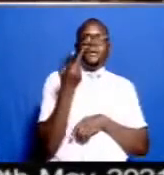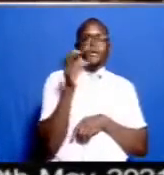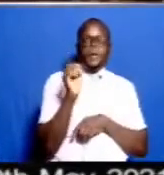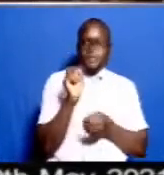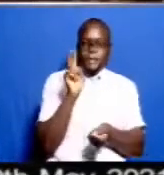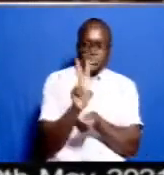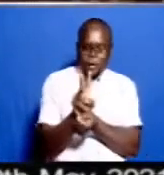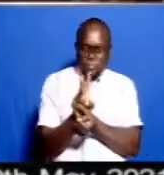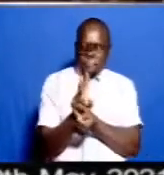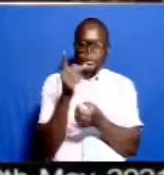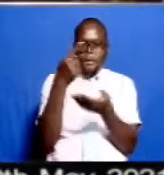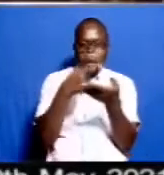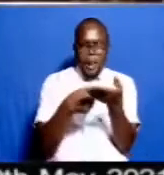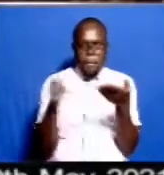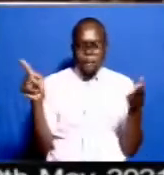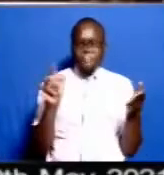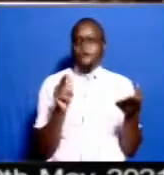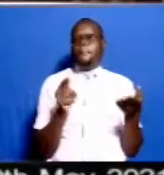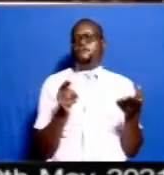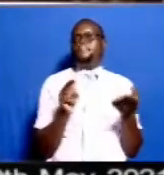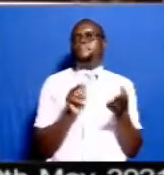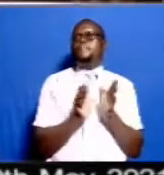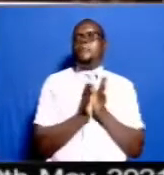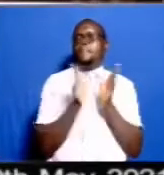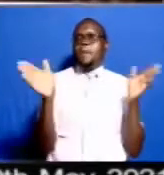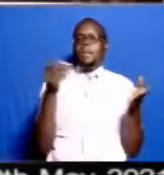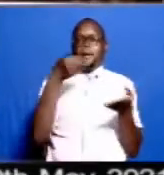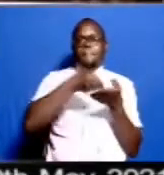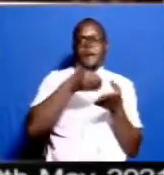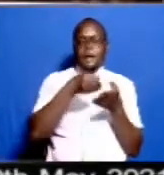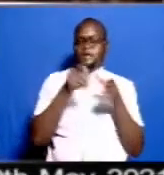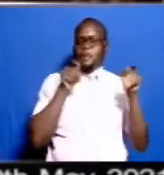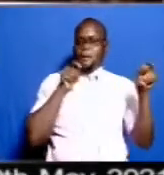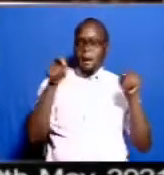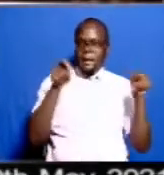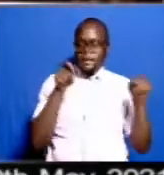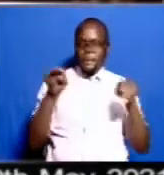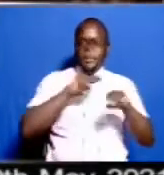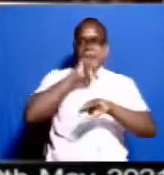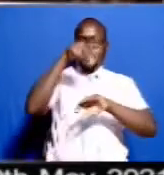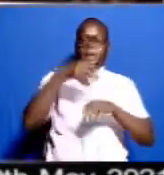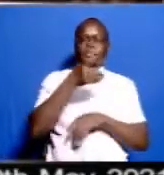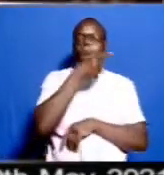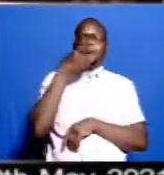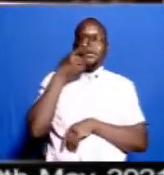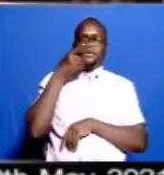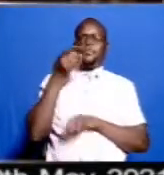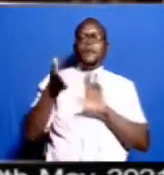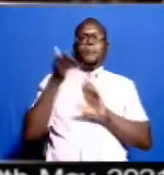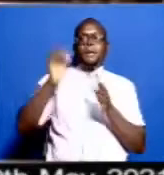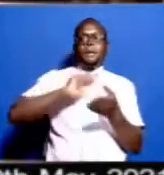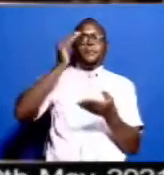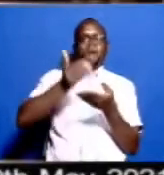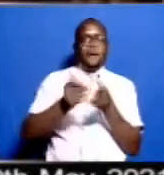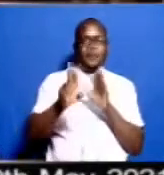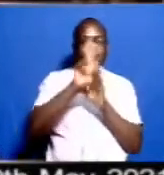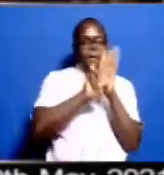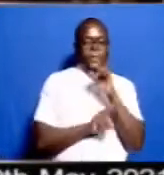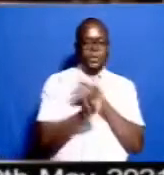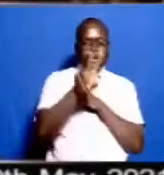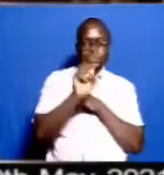2012, approves the Public Finance Management National Drought Emergency Fund Regulations